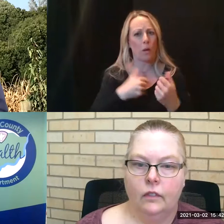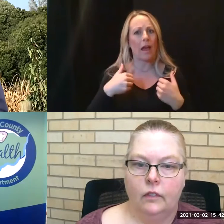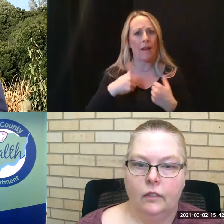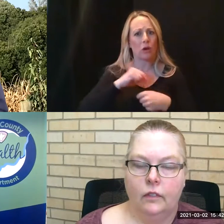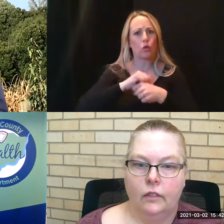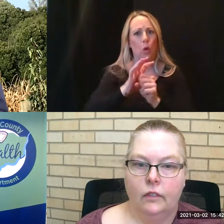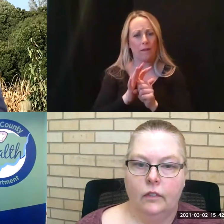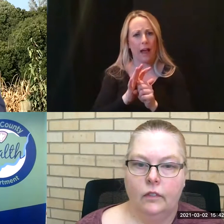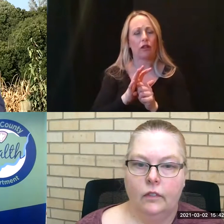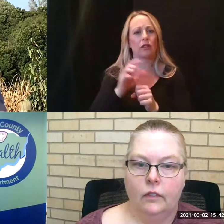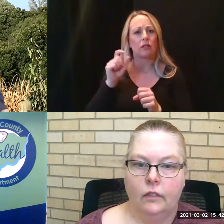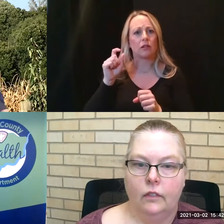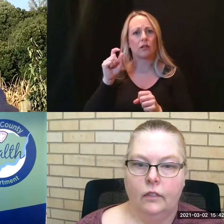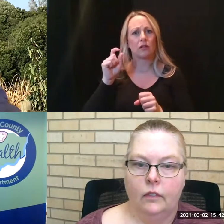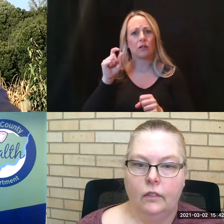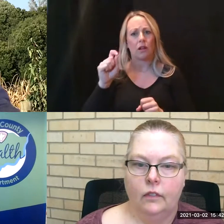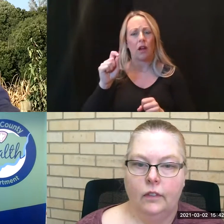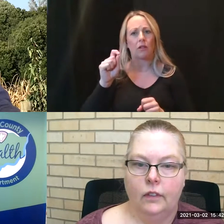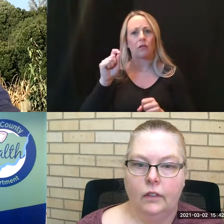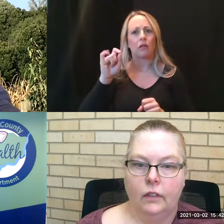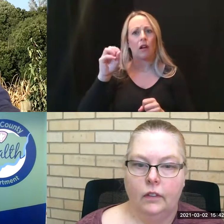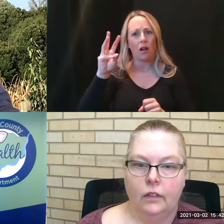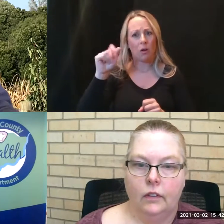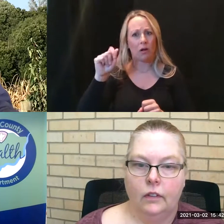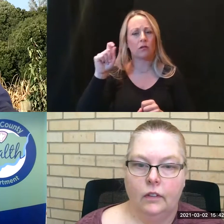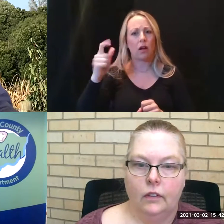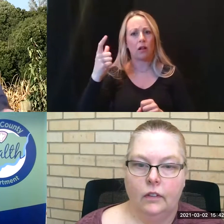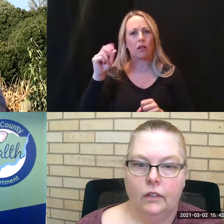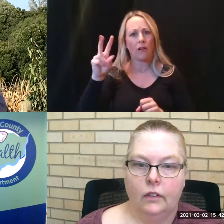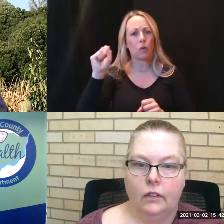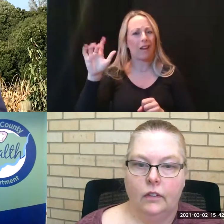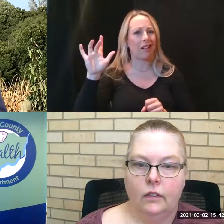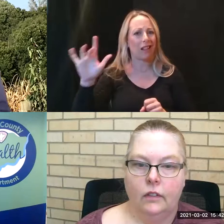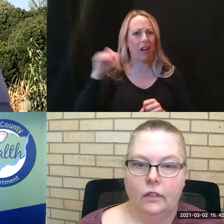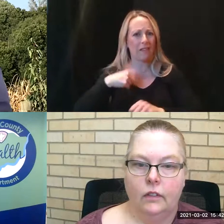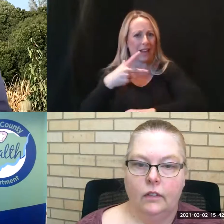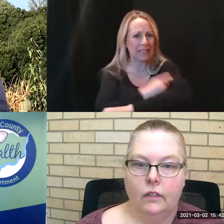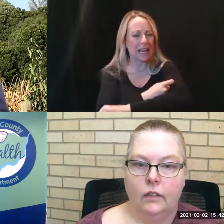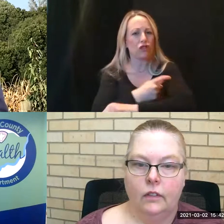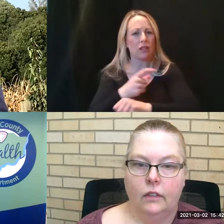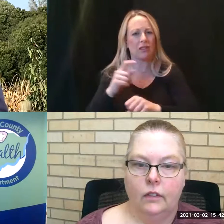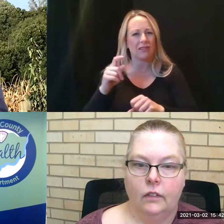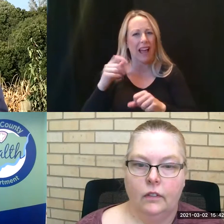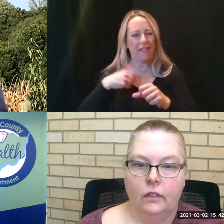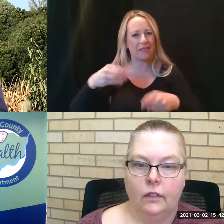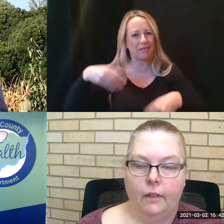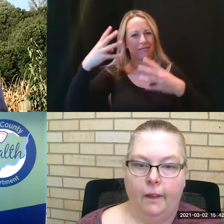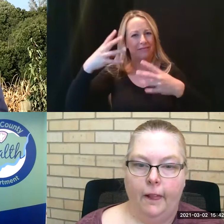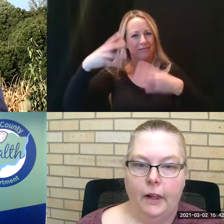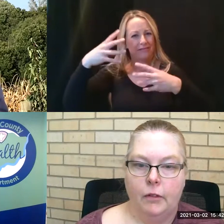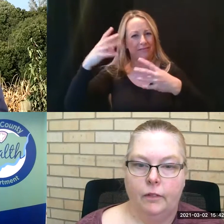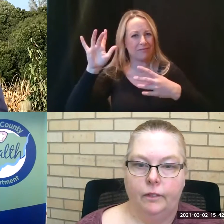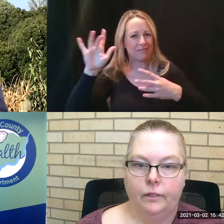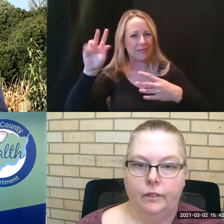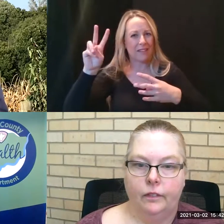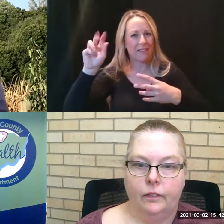coronavirus.iowa.gov. You can go there and click the vaccine information button and then click view vaccine providers, and you can click